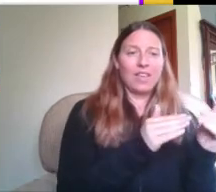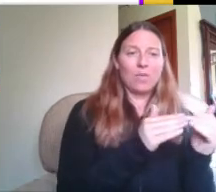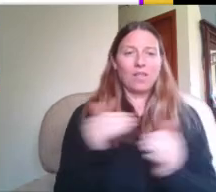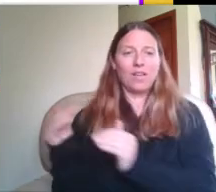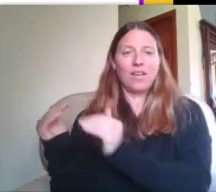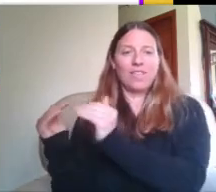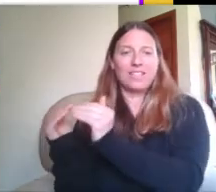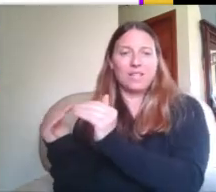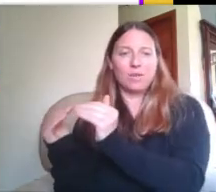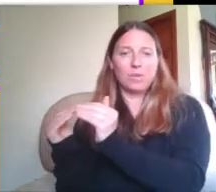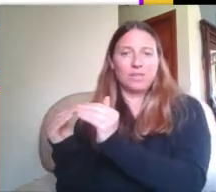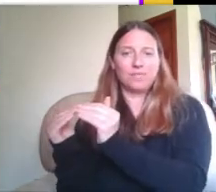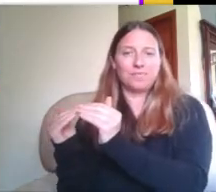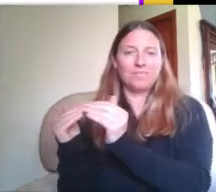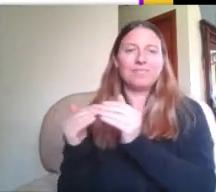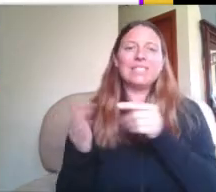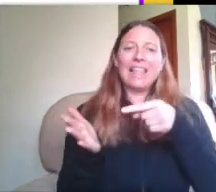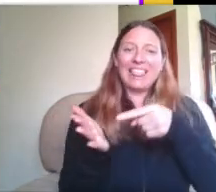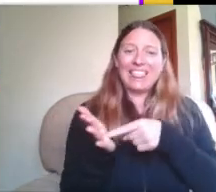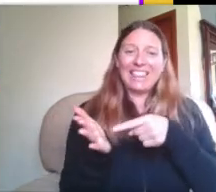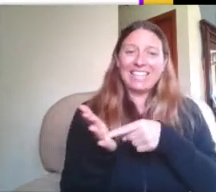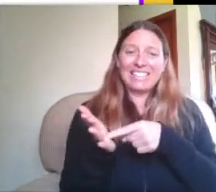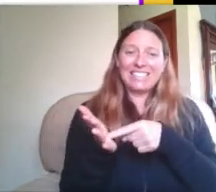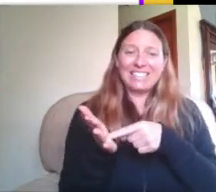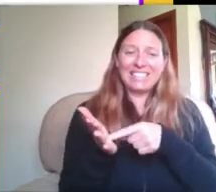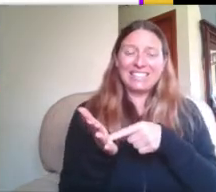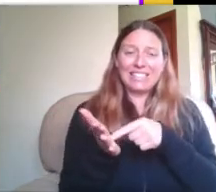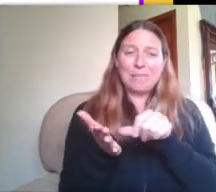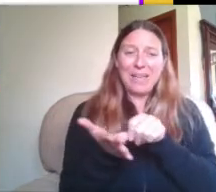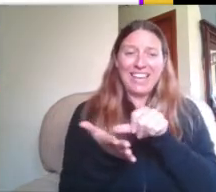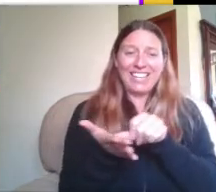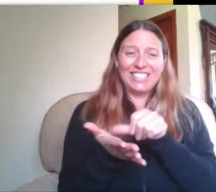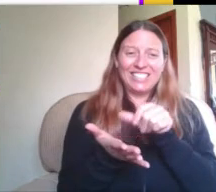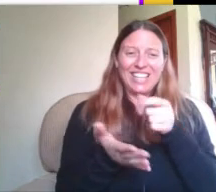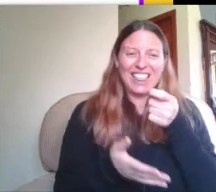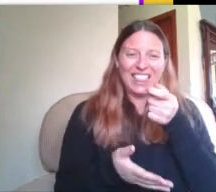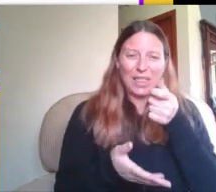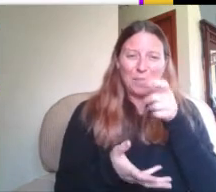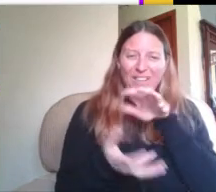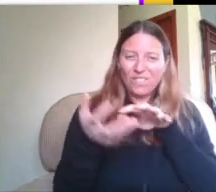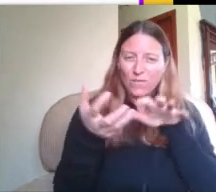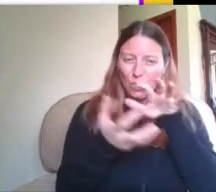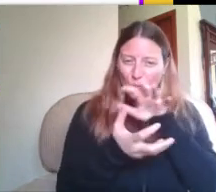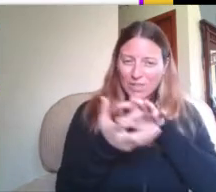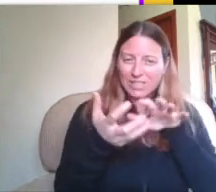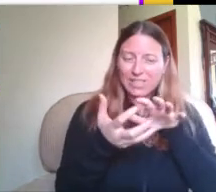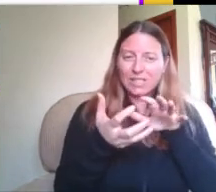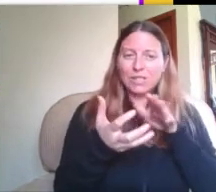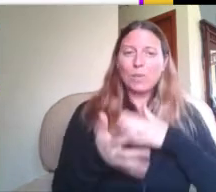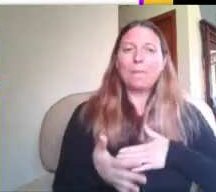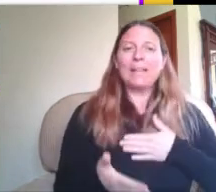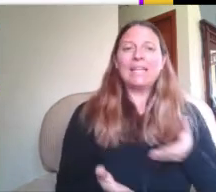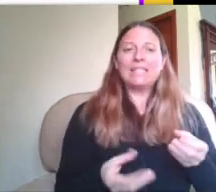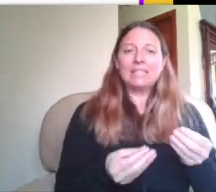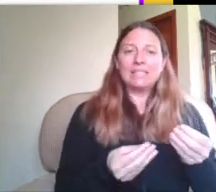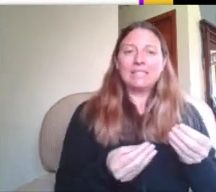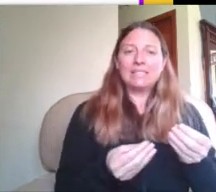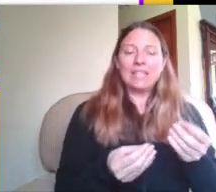This is a bit of a confusing slide, so please ask Ms. Davis or myself if you have any